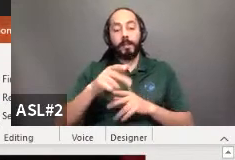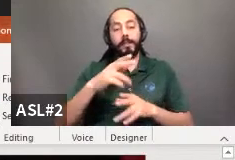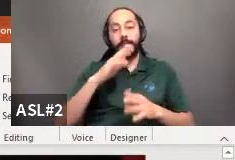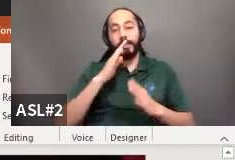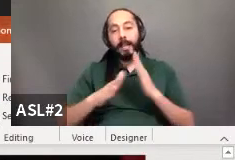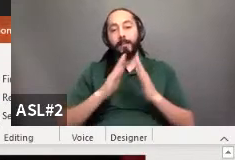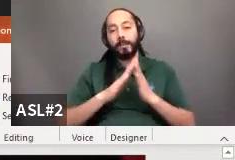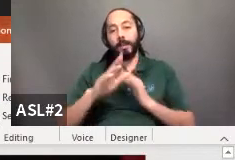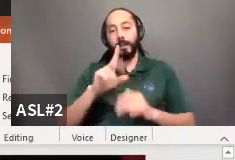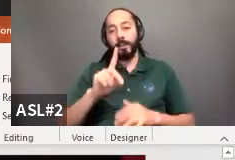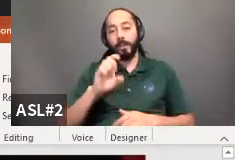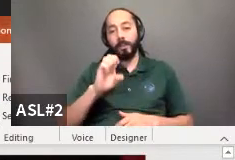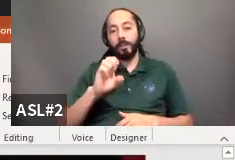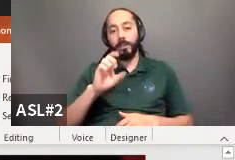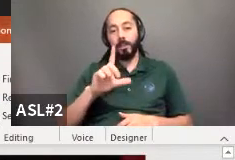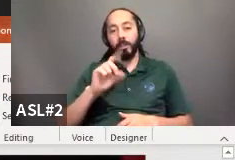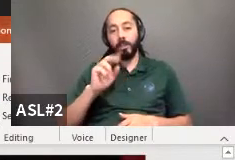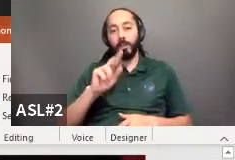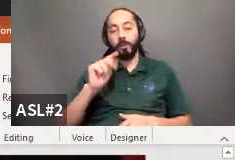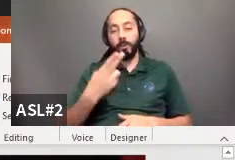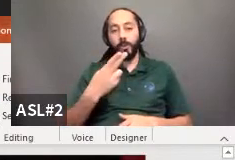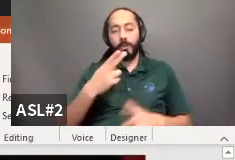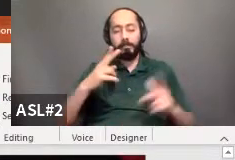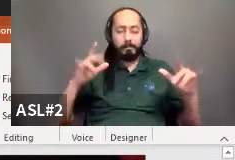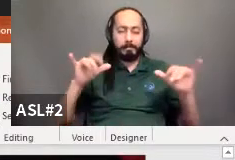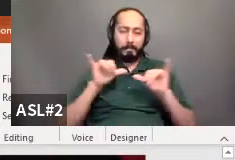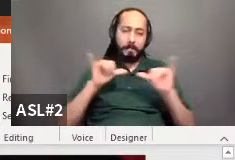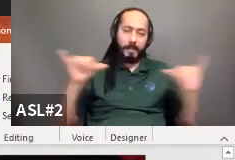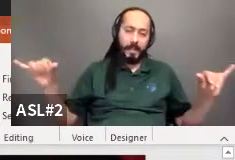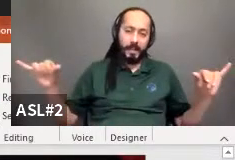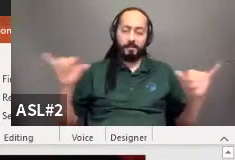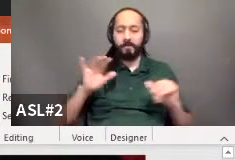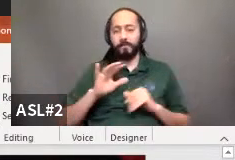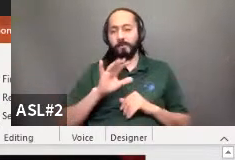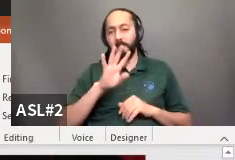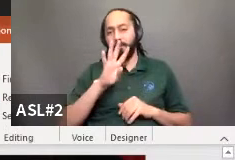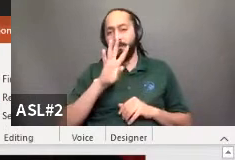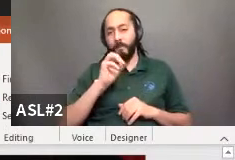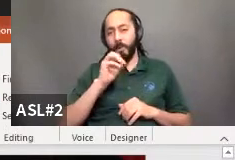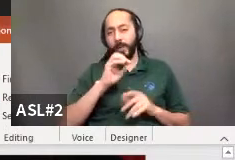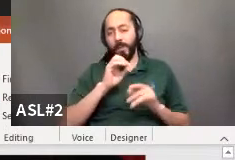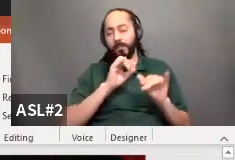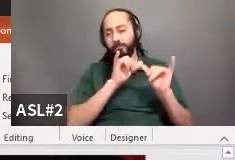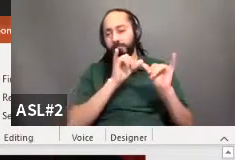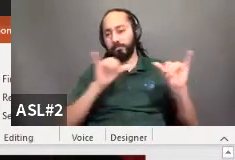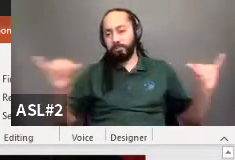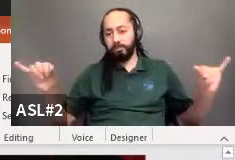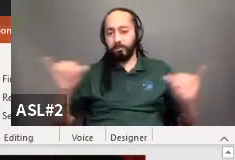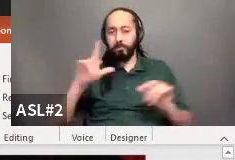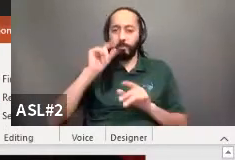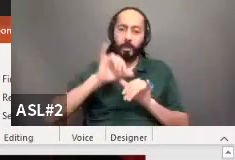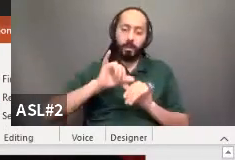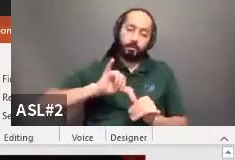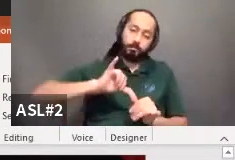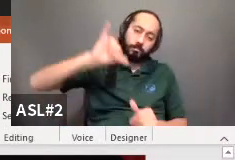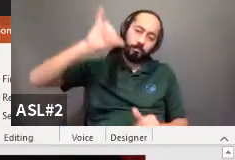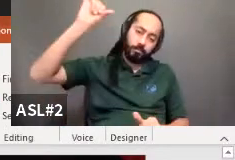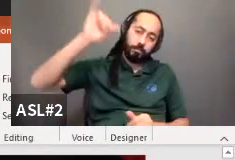She's beautiful. She's about 40 by 20. And she's the infrastructure of the future. So,